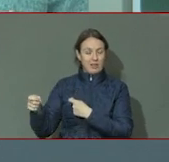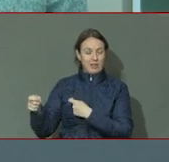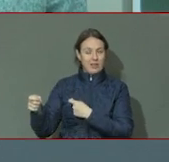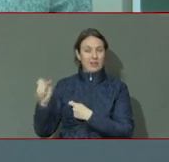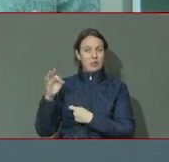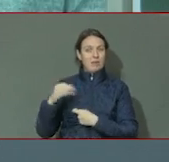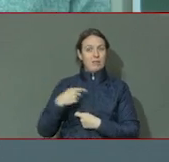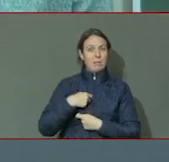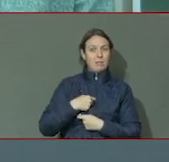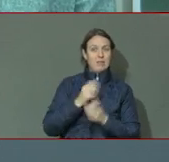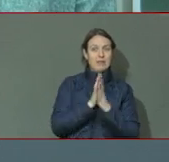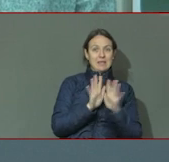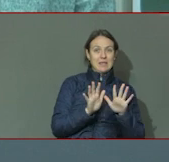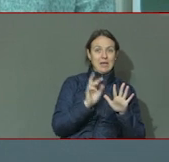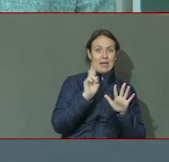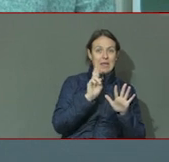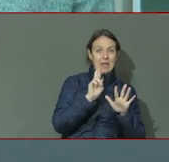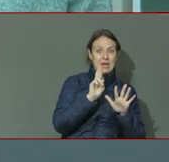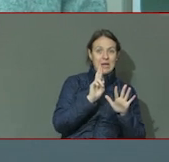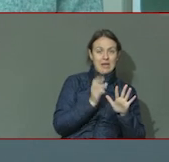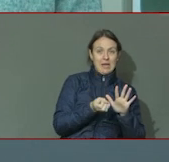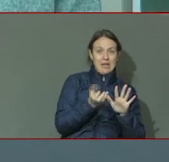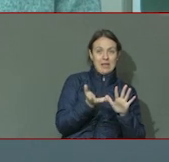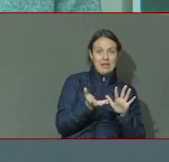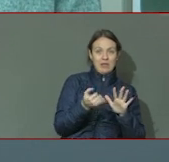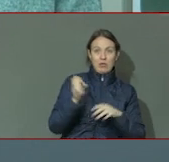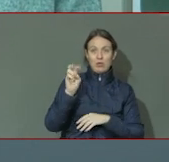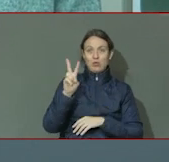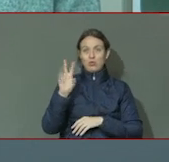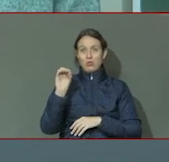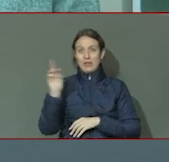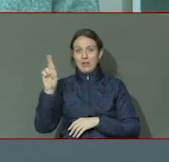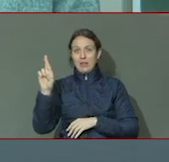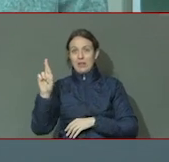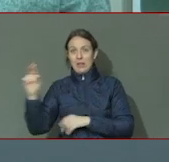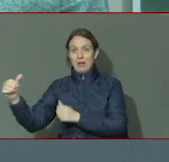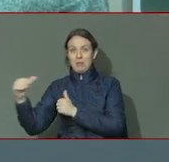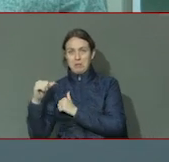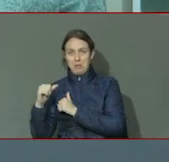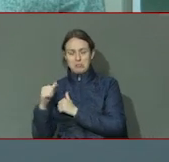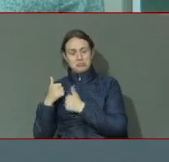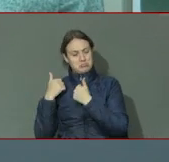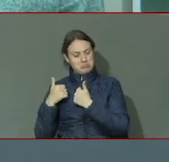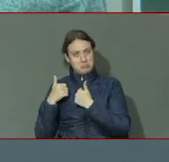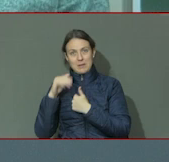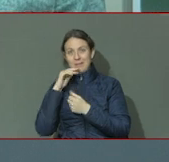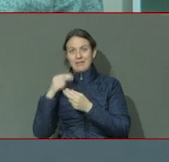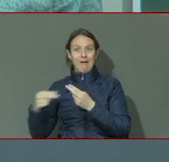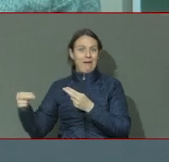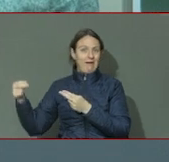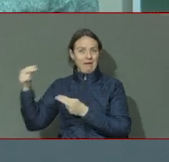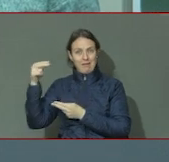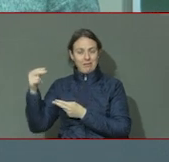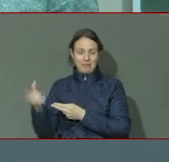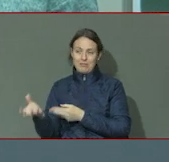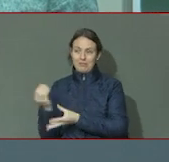if I put in 10 Rand and I can get out 200 Rand. That makes sense. So that is a high yield. That is